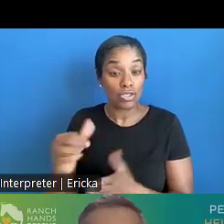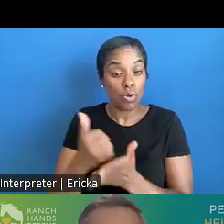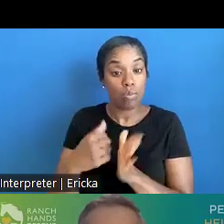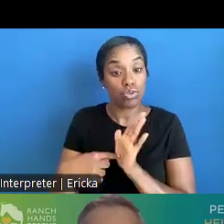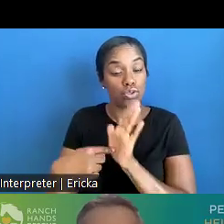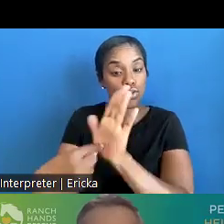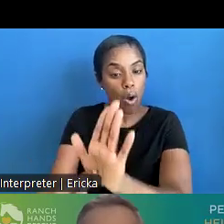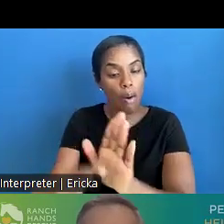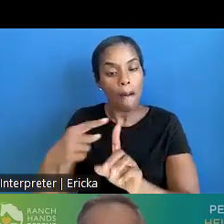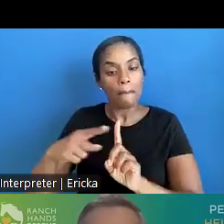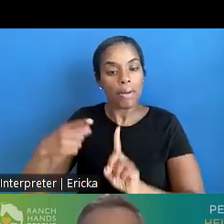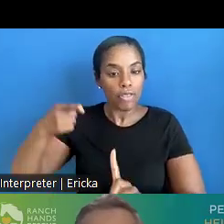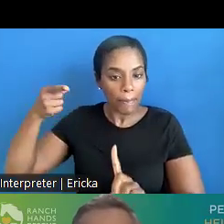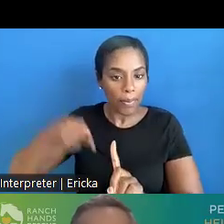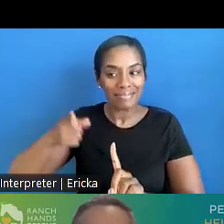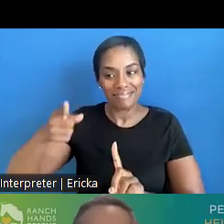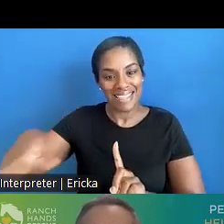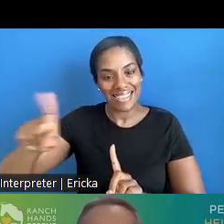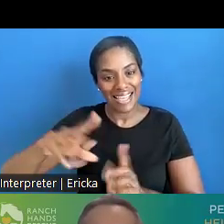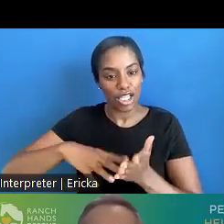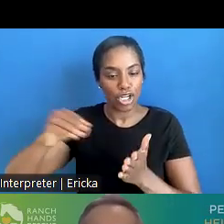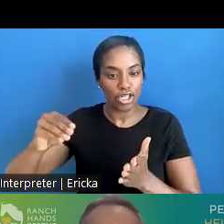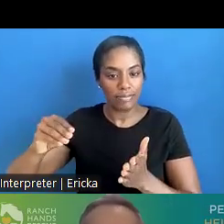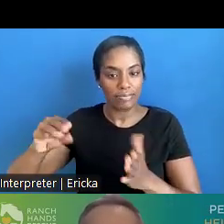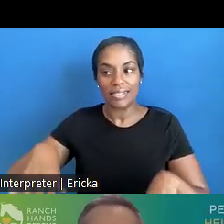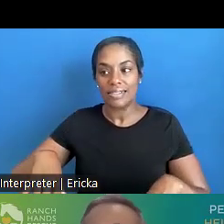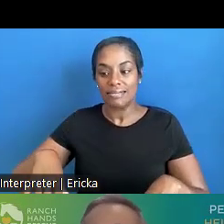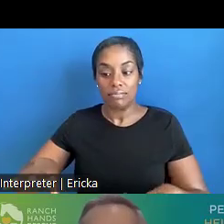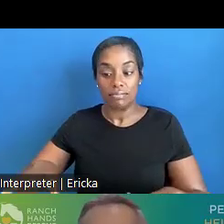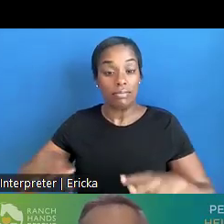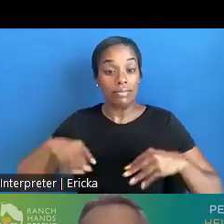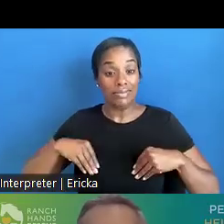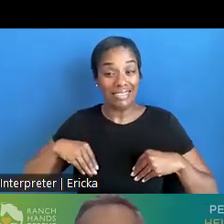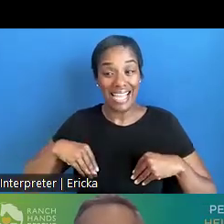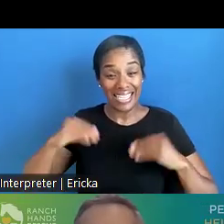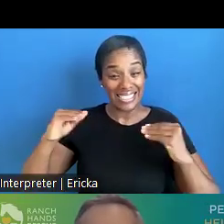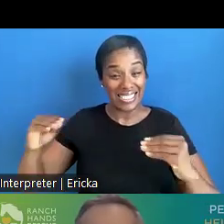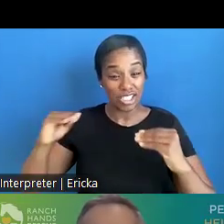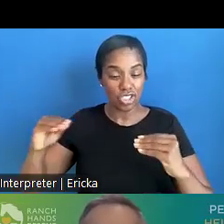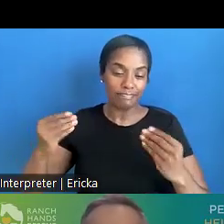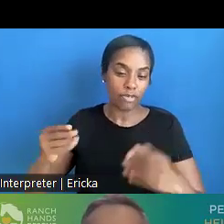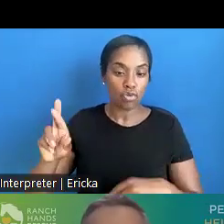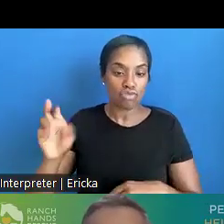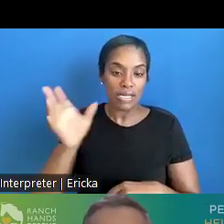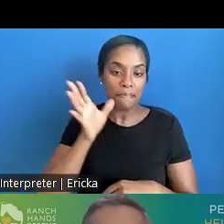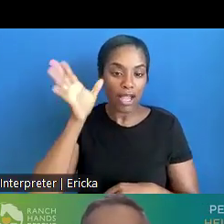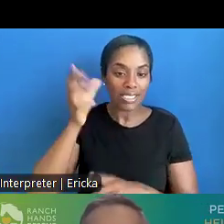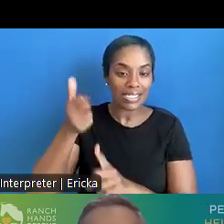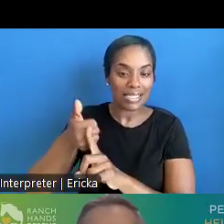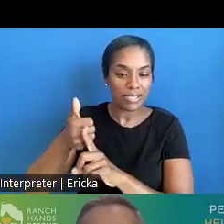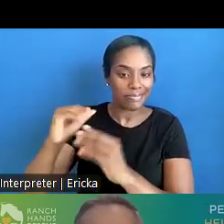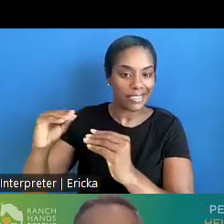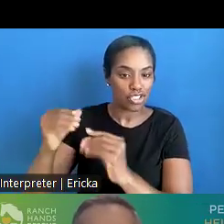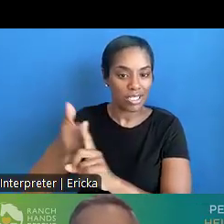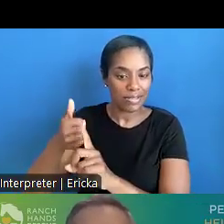is them learning it, taking ownership of it, and reparenting themselves in many ways so that you can have a